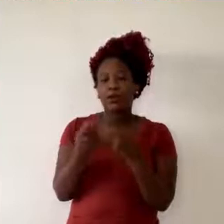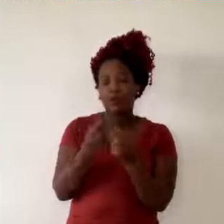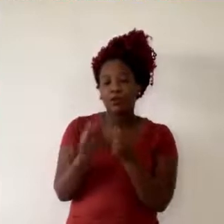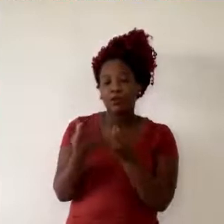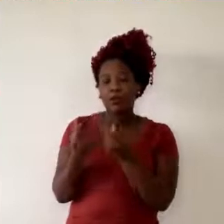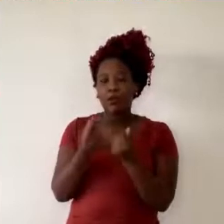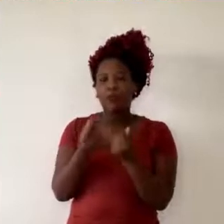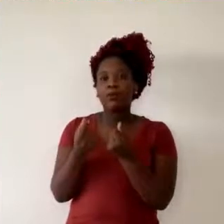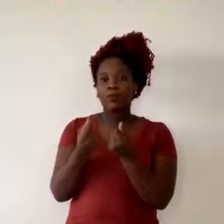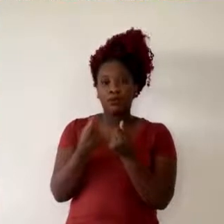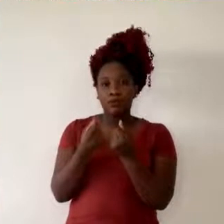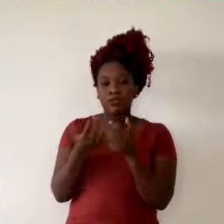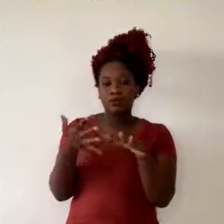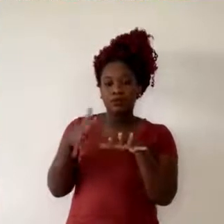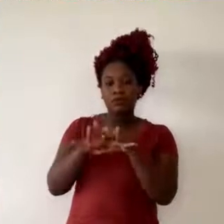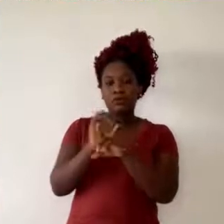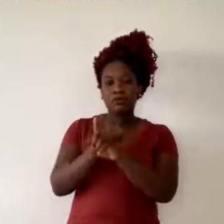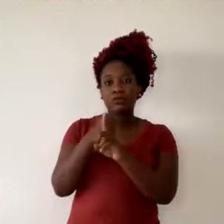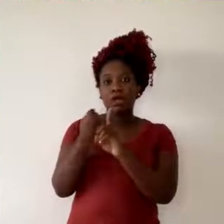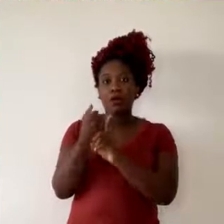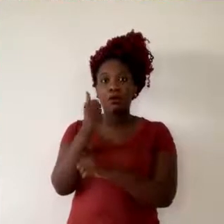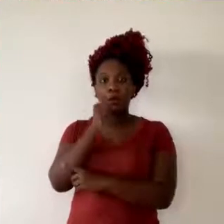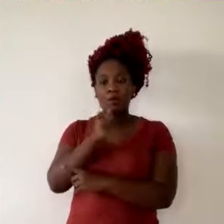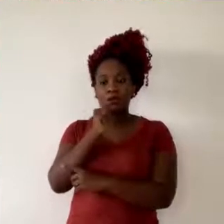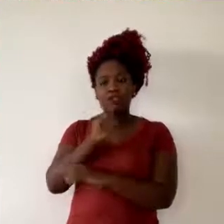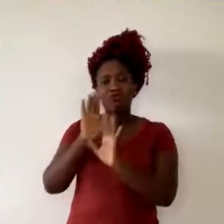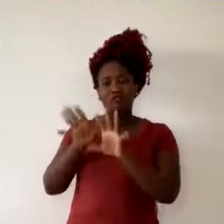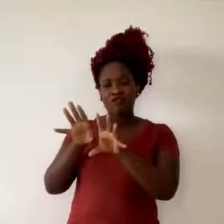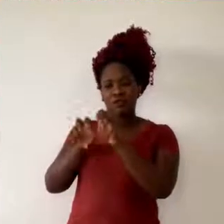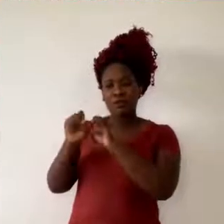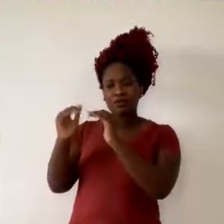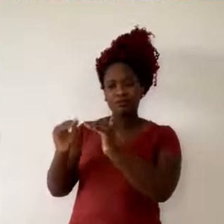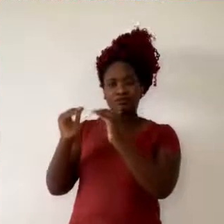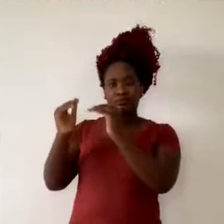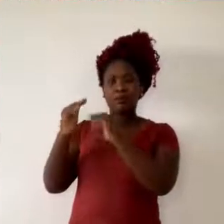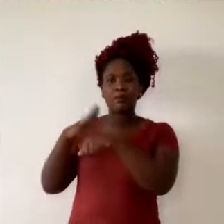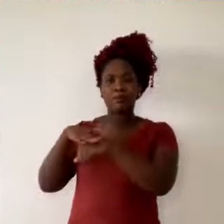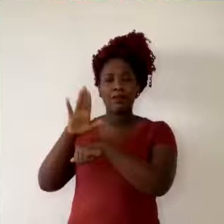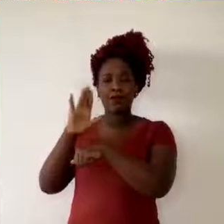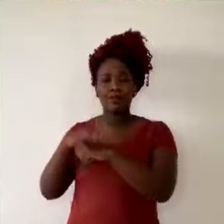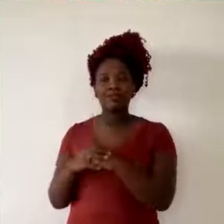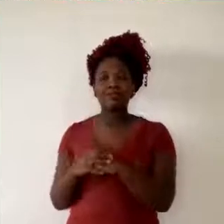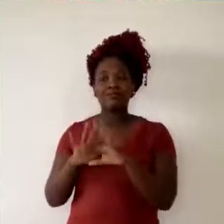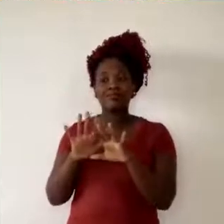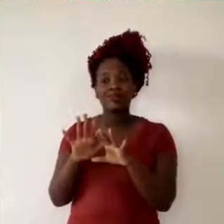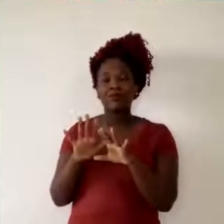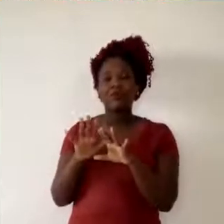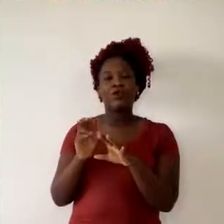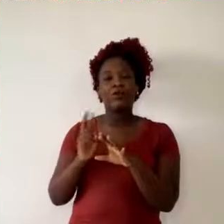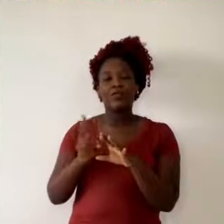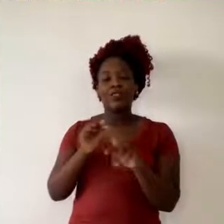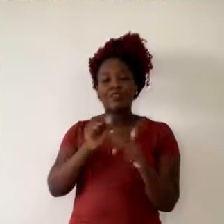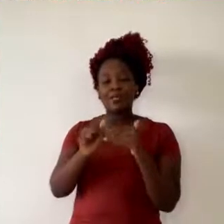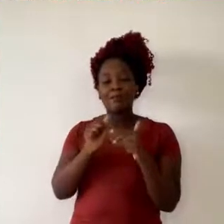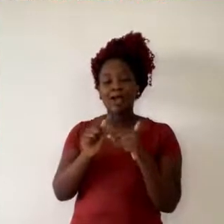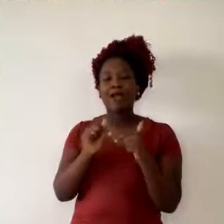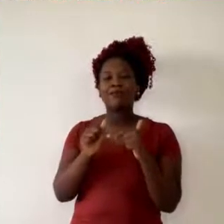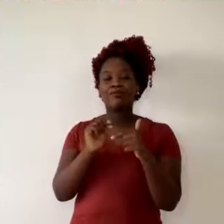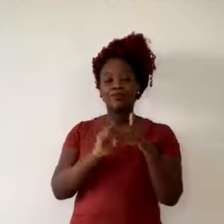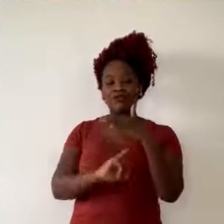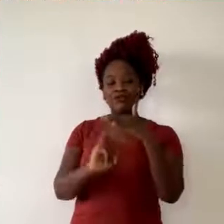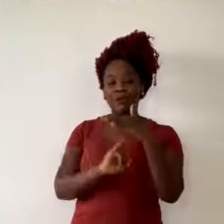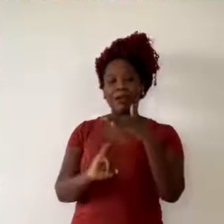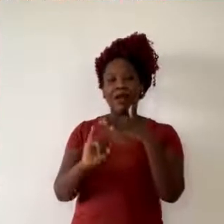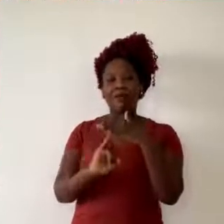social inclusion and economic inclusion, women have more academic training, and yet they